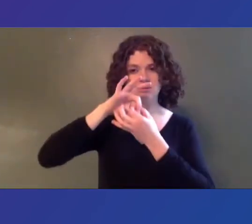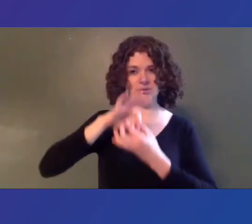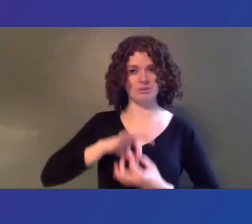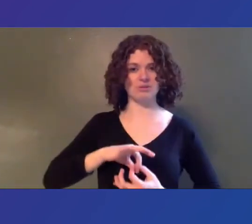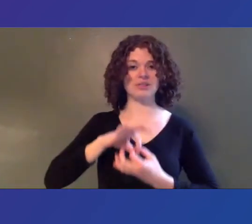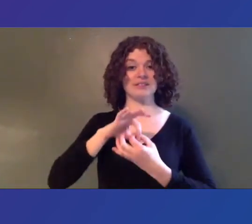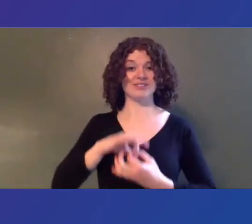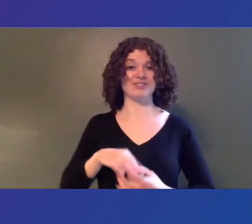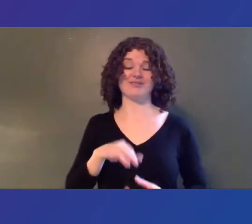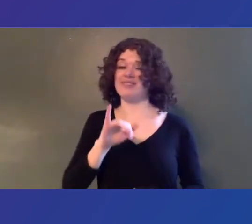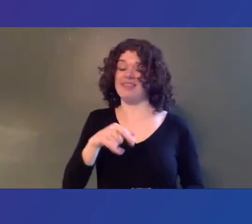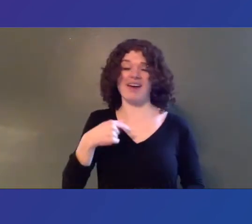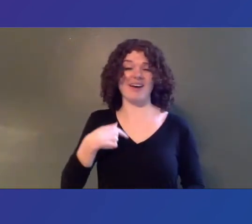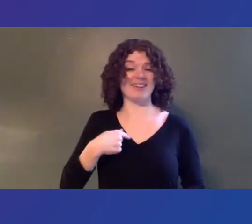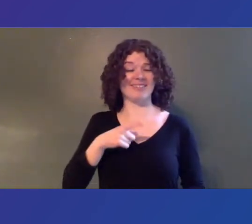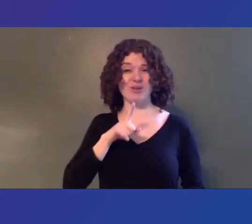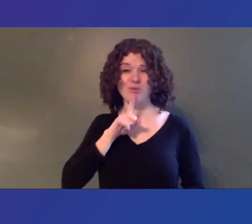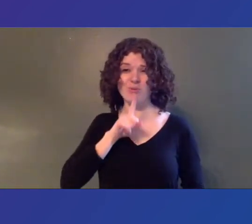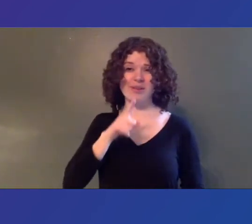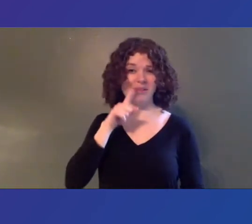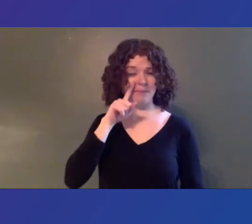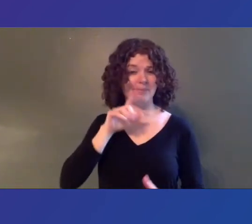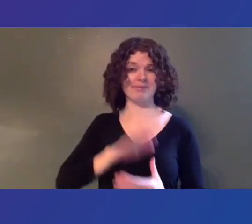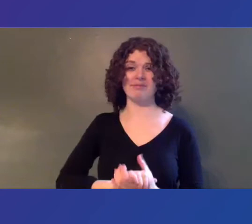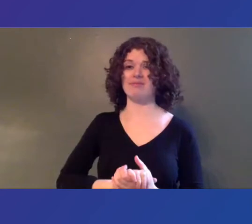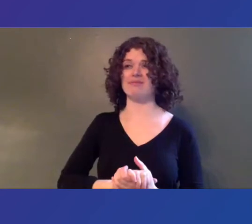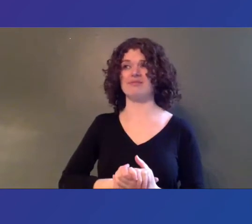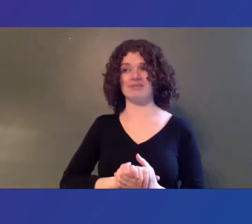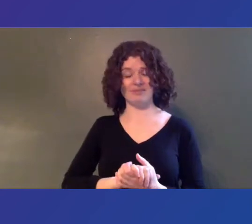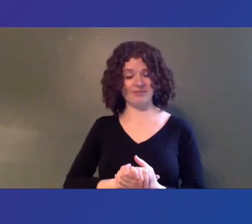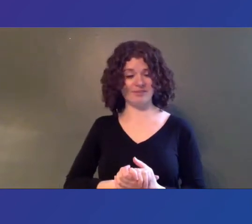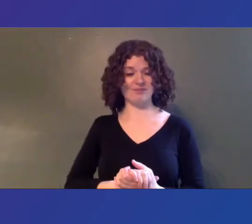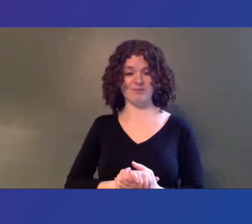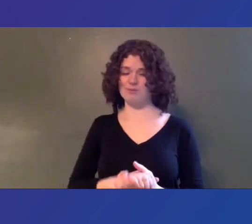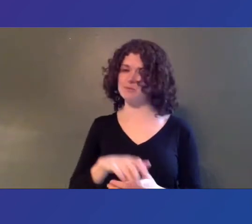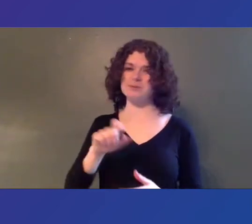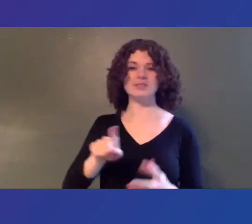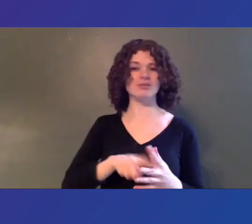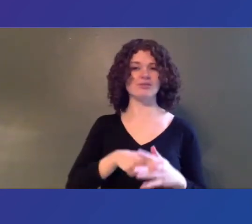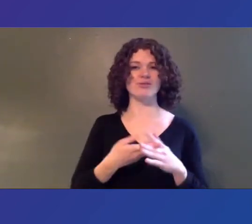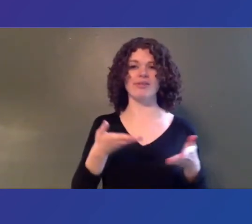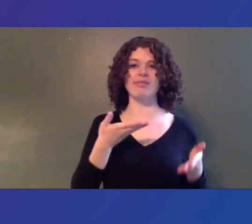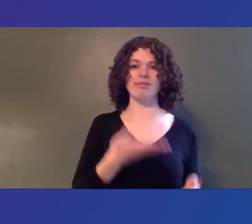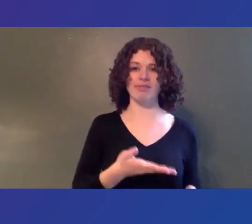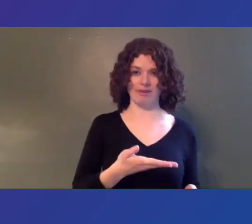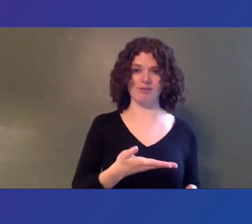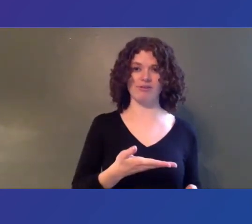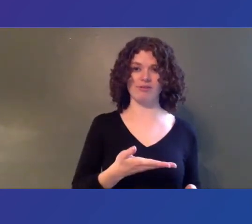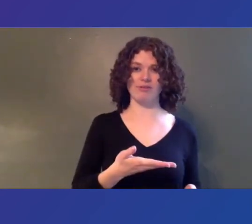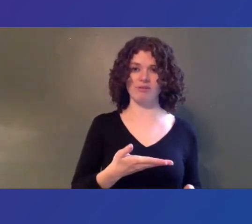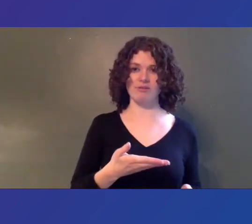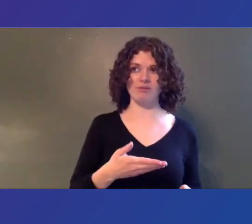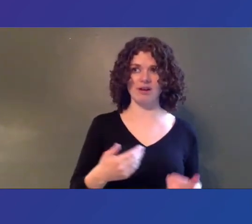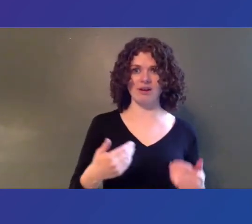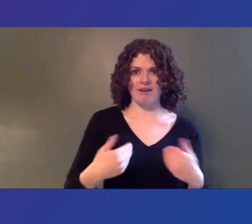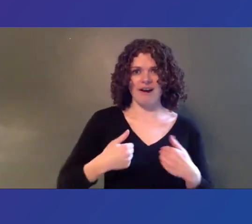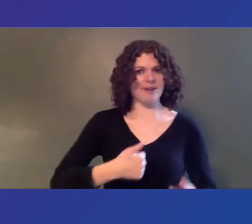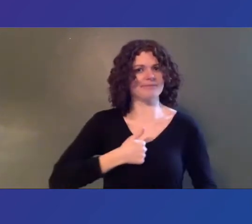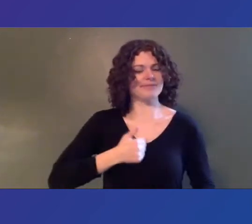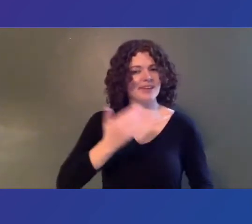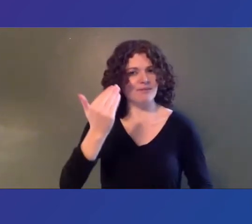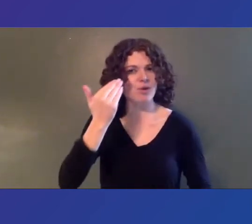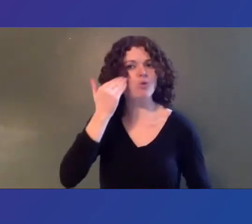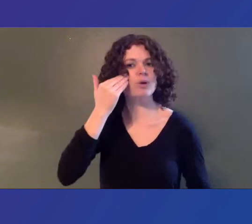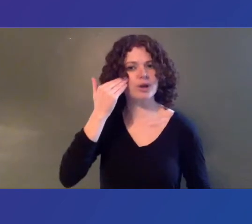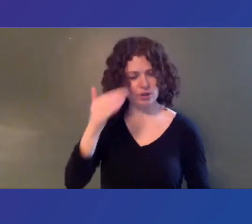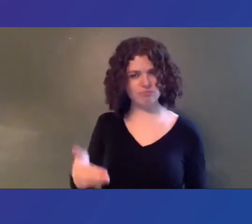I firmly believe that is the place that has to start in order to then go forward into making